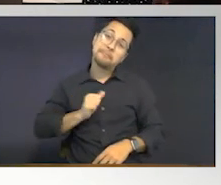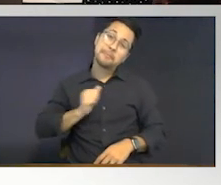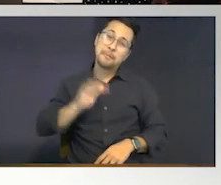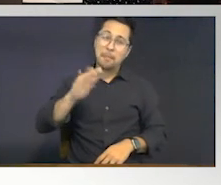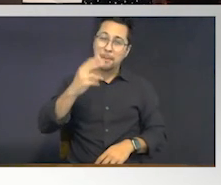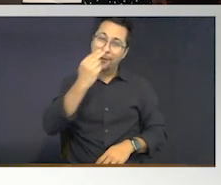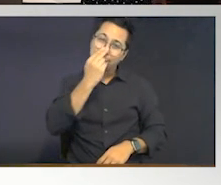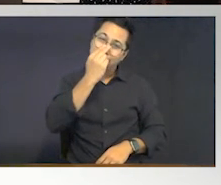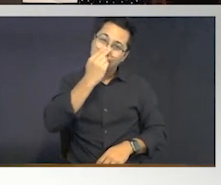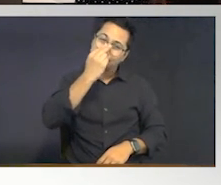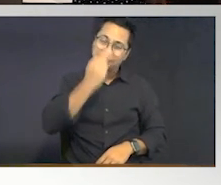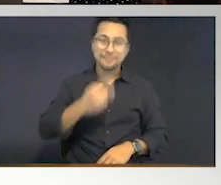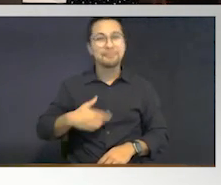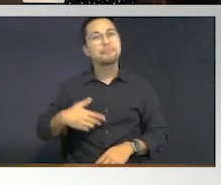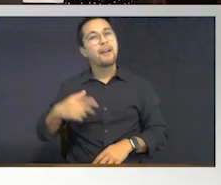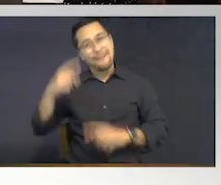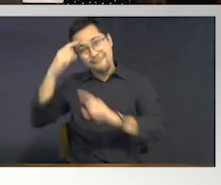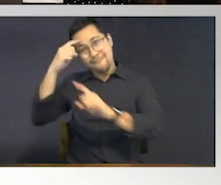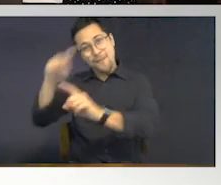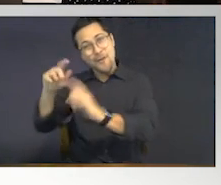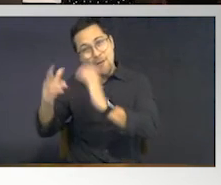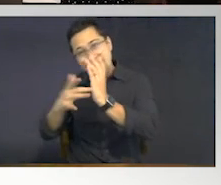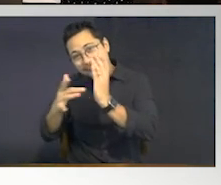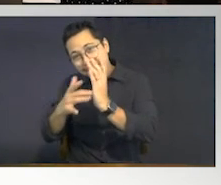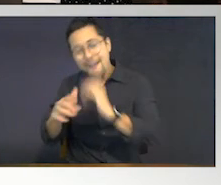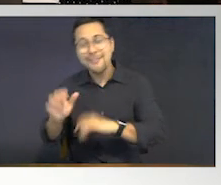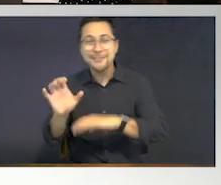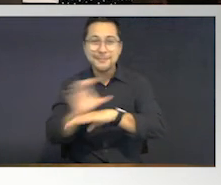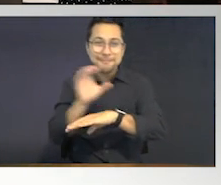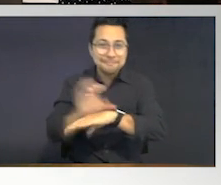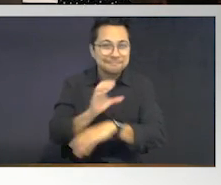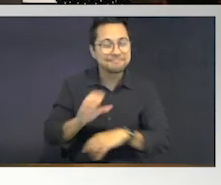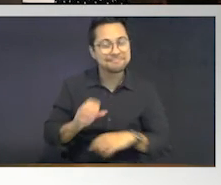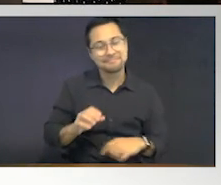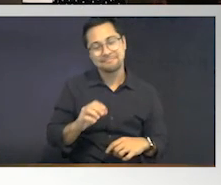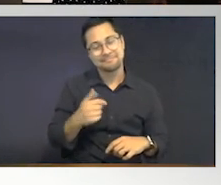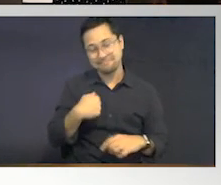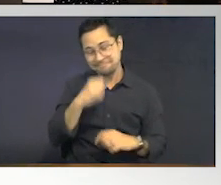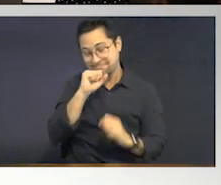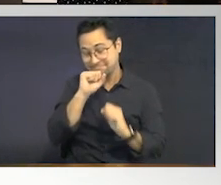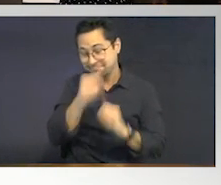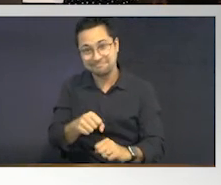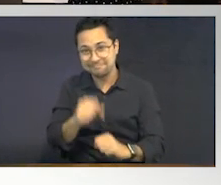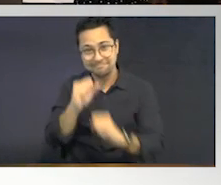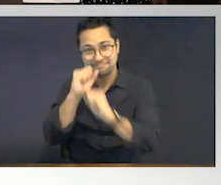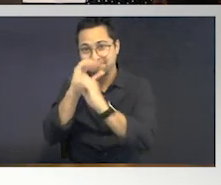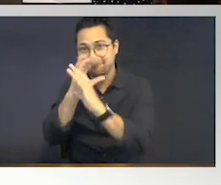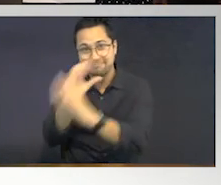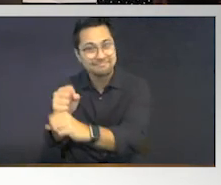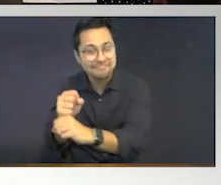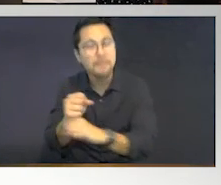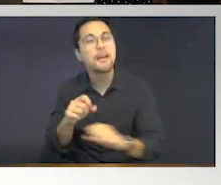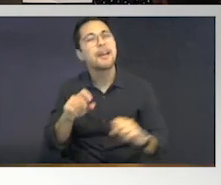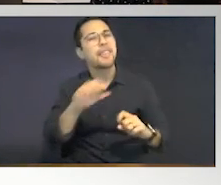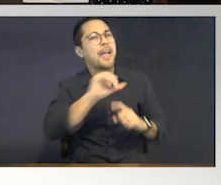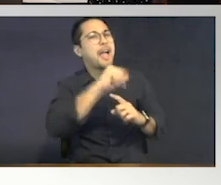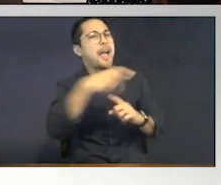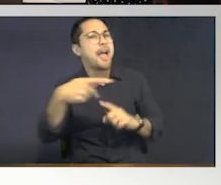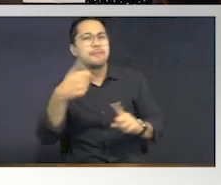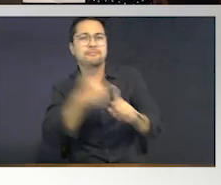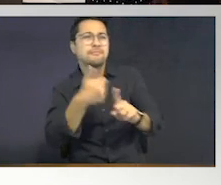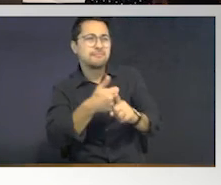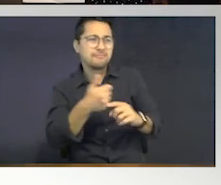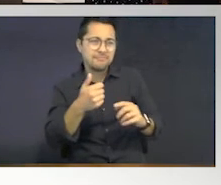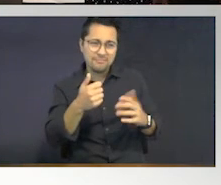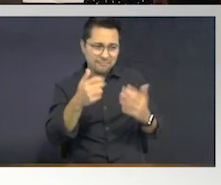but when it comes to technology and computers, but the app is just so usable.